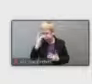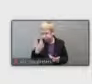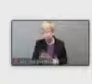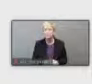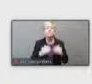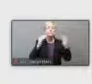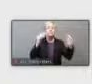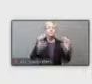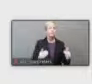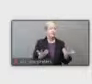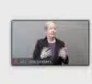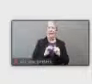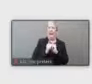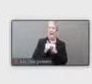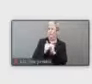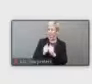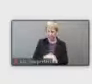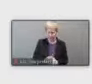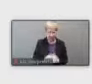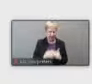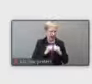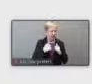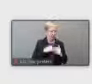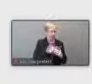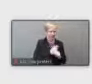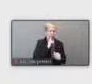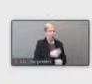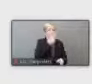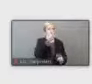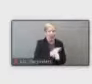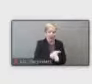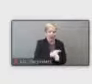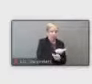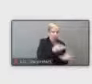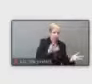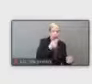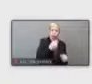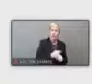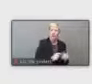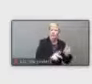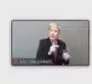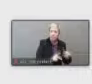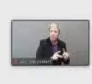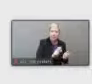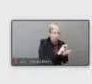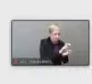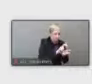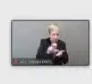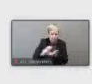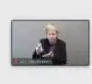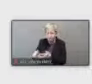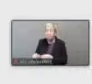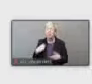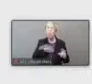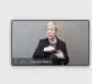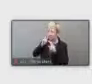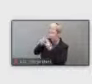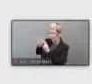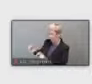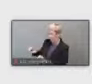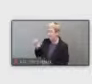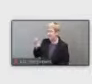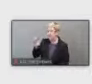So how do we ensure equitable allocation? One of the factors is looking at the CDC's